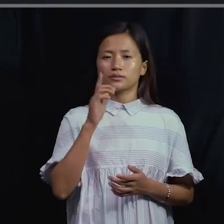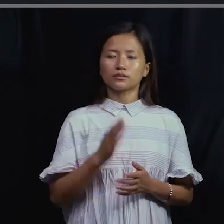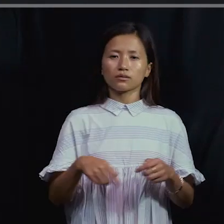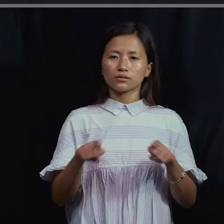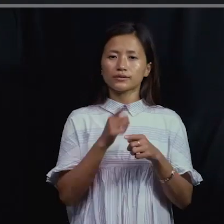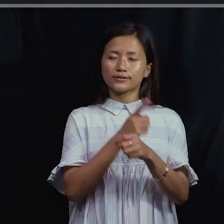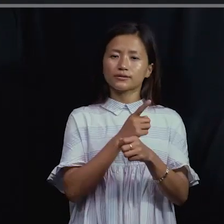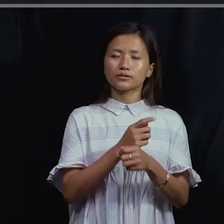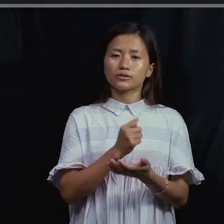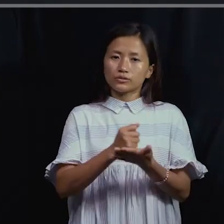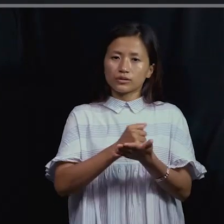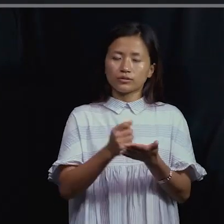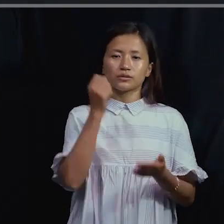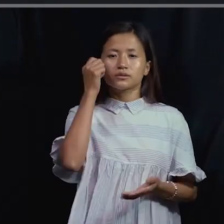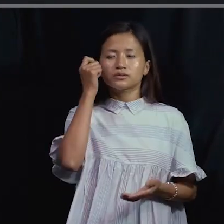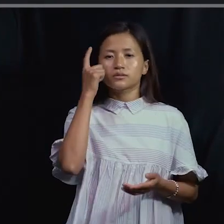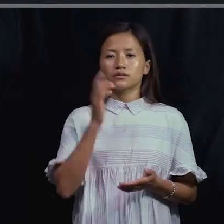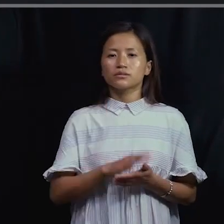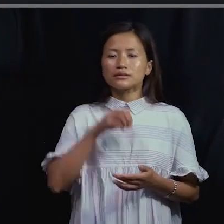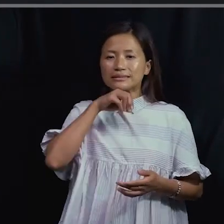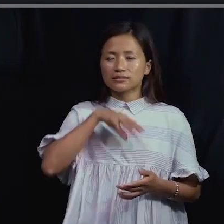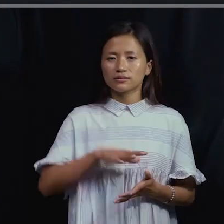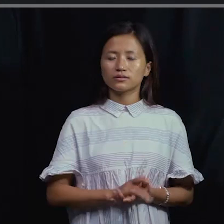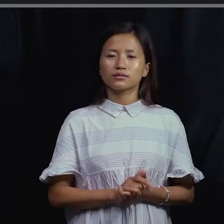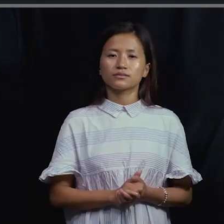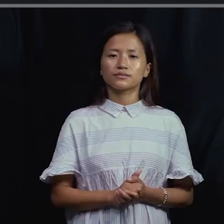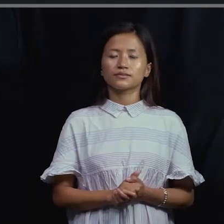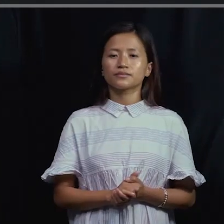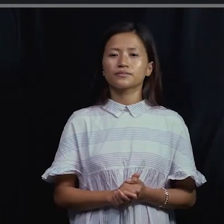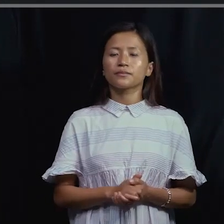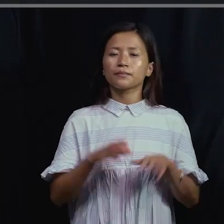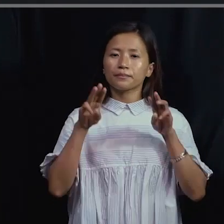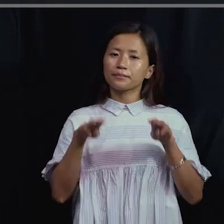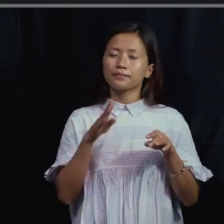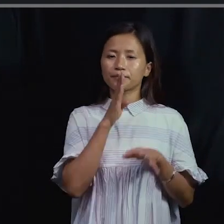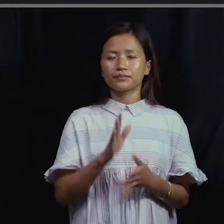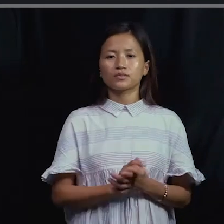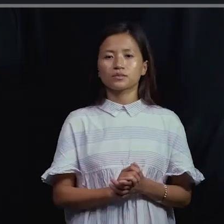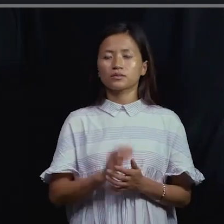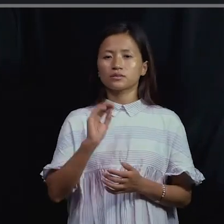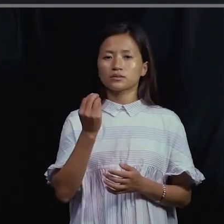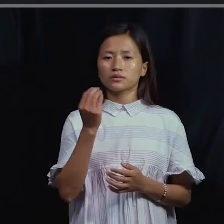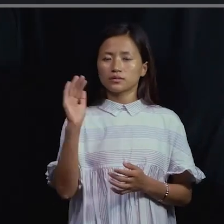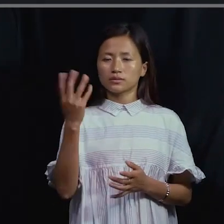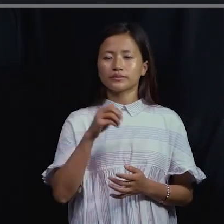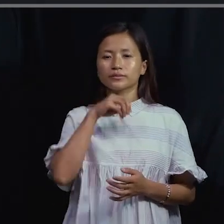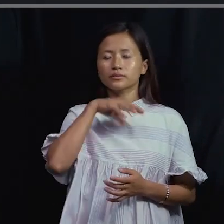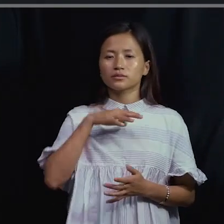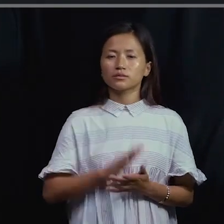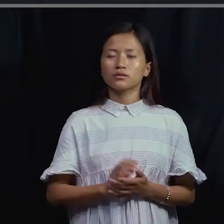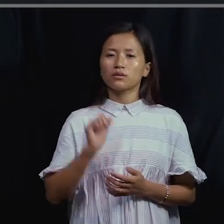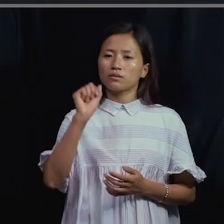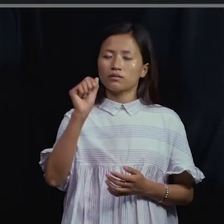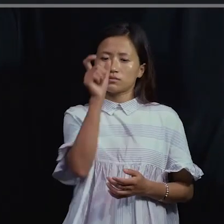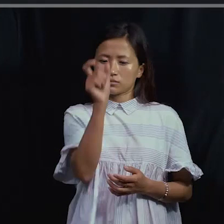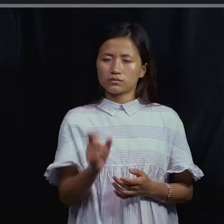itself must try to understand the adolescent, okay? And then maybe some adolescent might be having problems with their